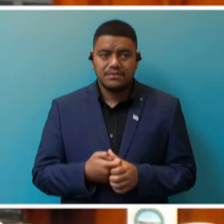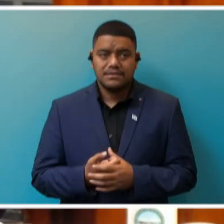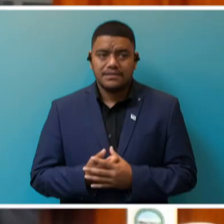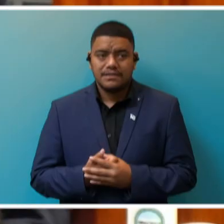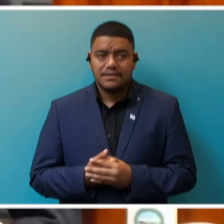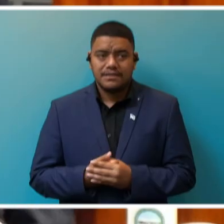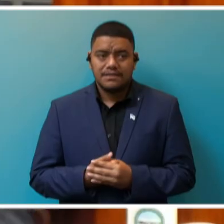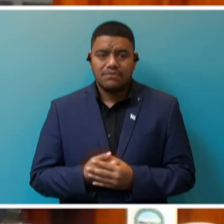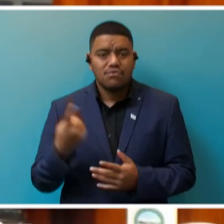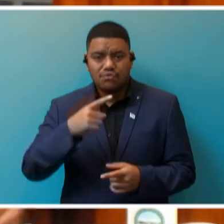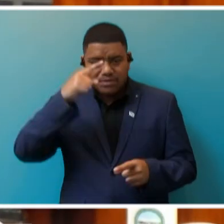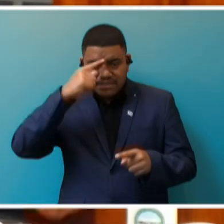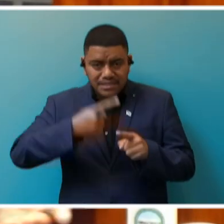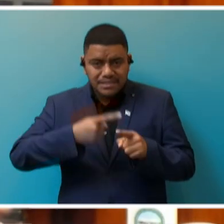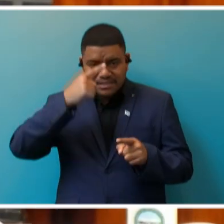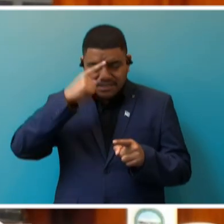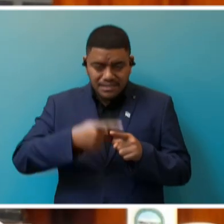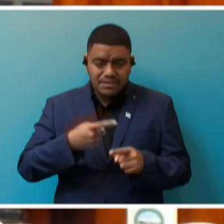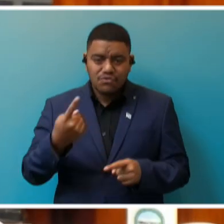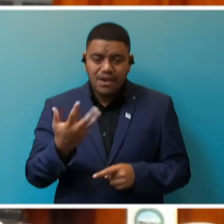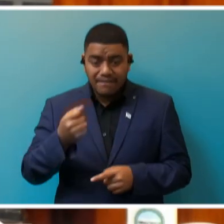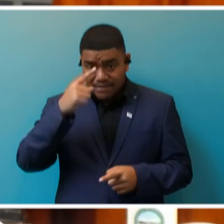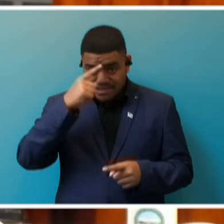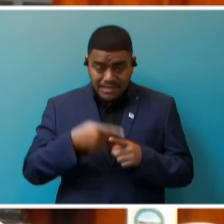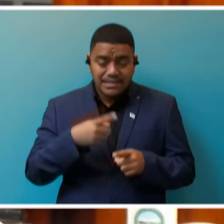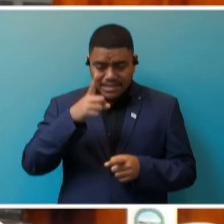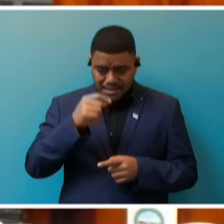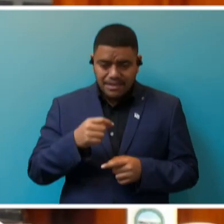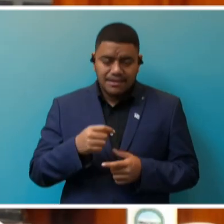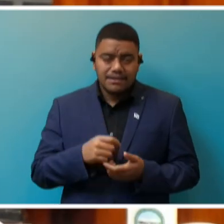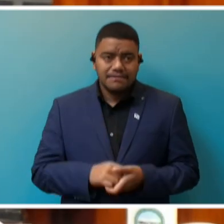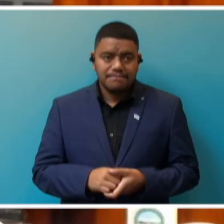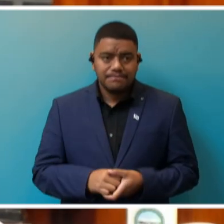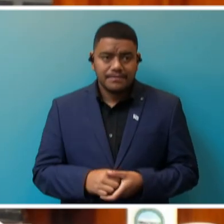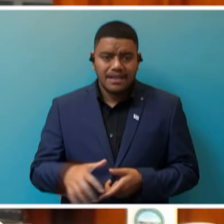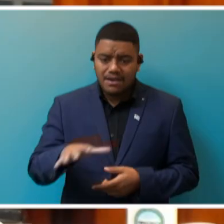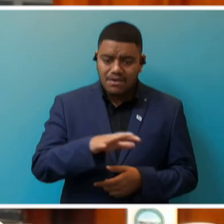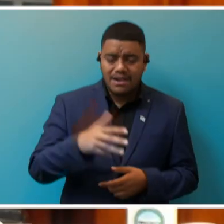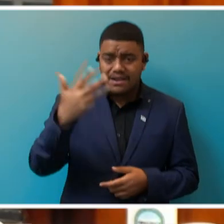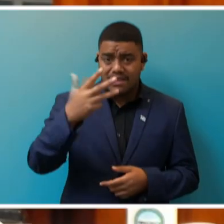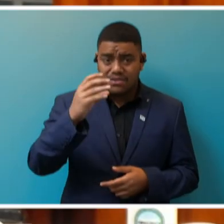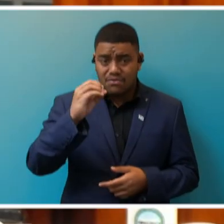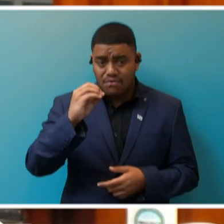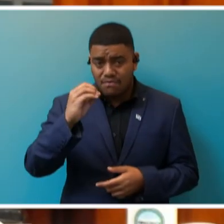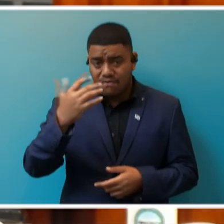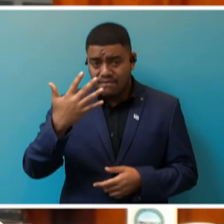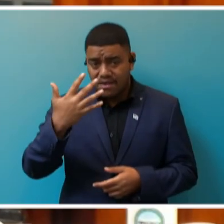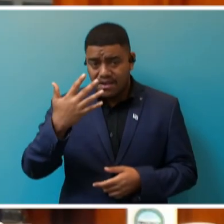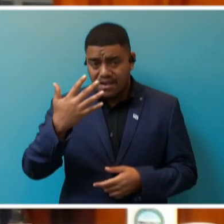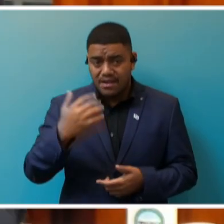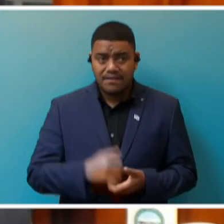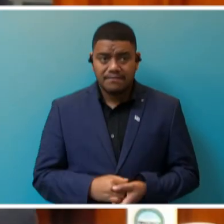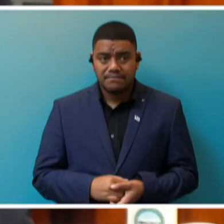terminally ill or have some form of sickness. And around 1905, I think it was just at the backdrop